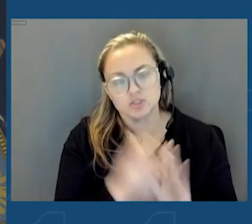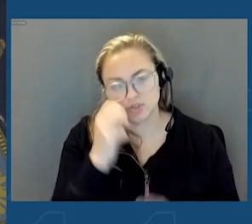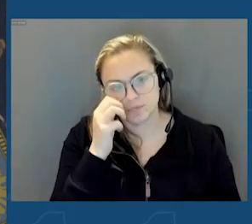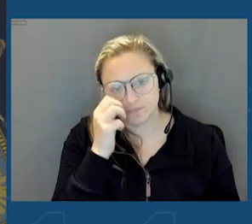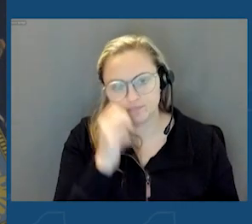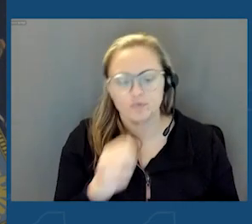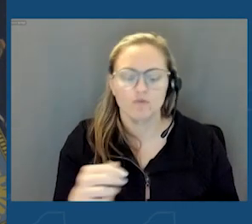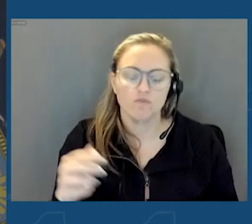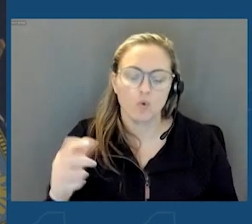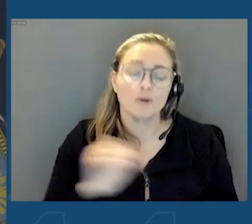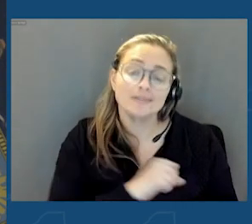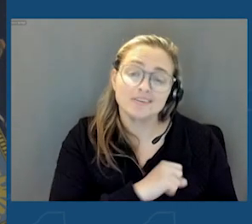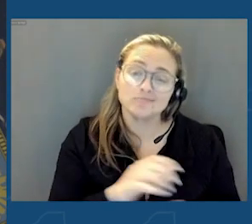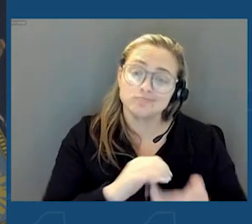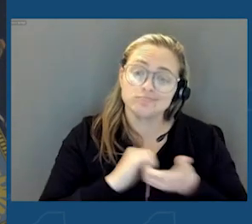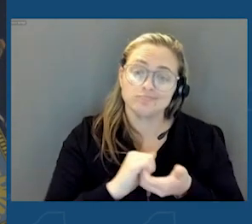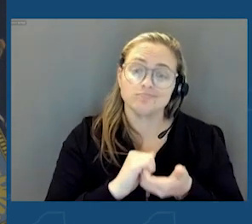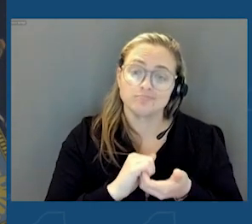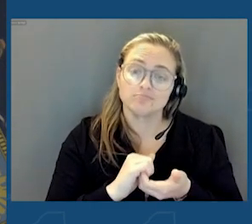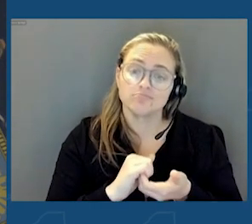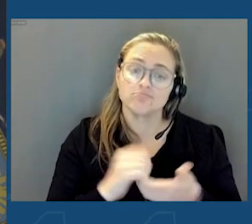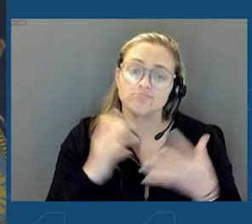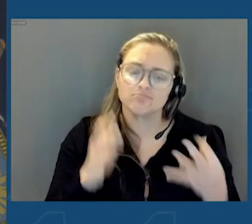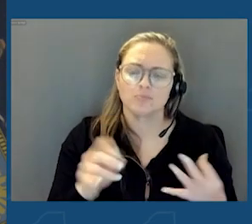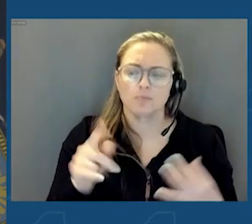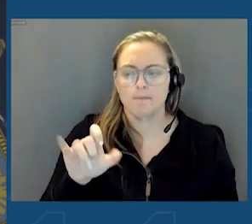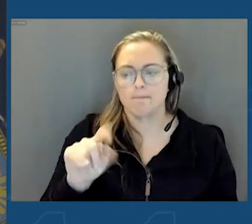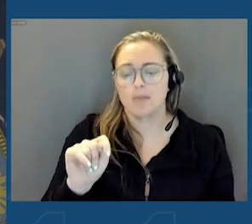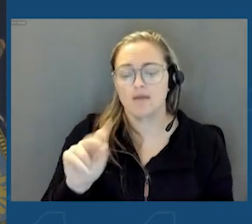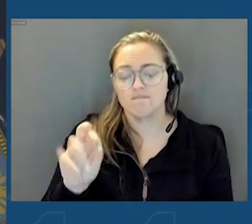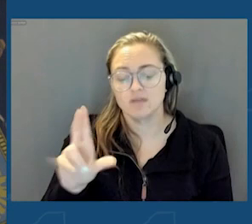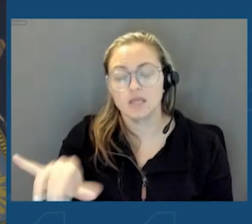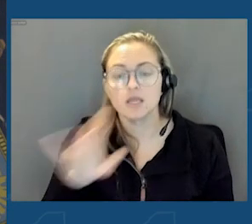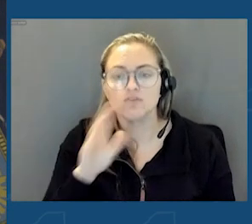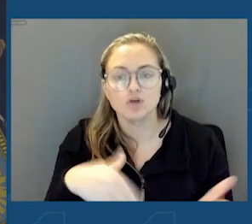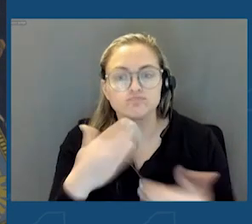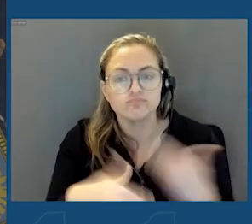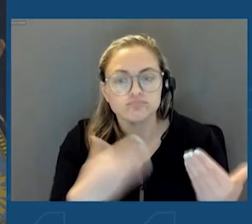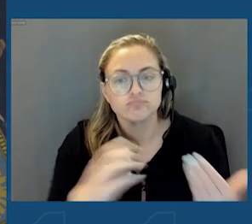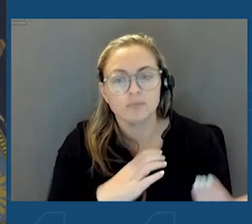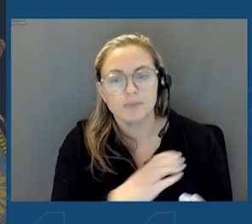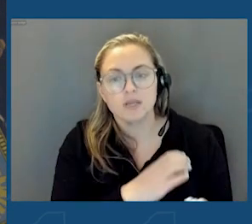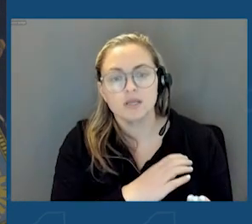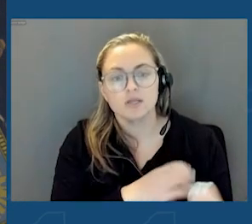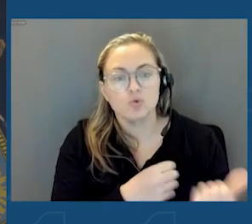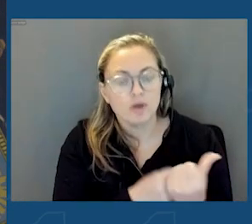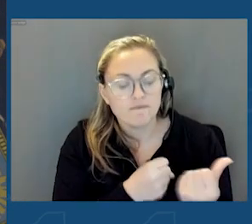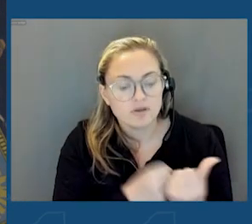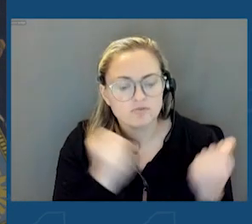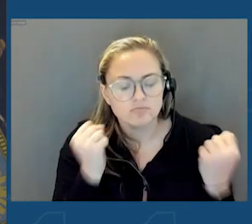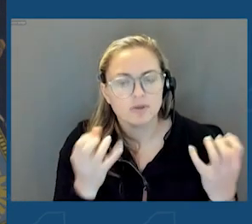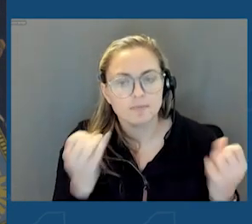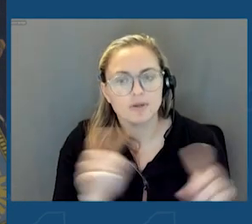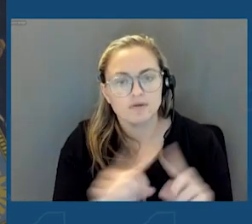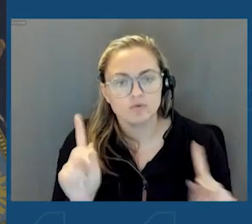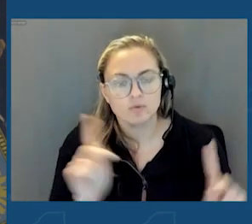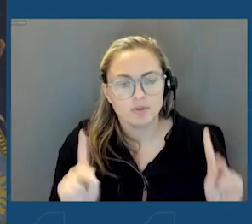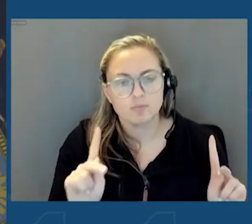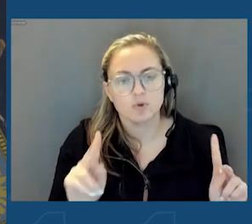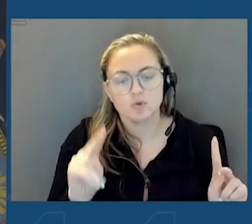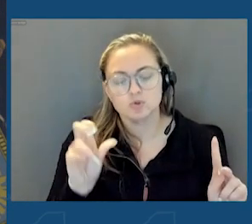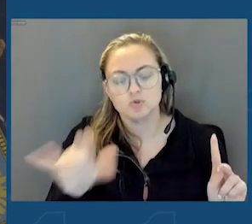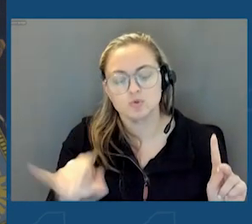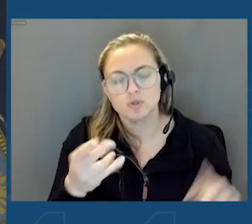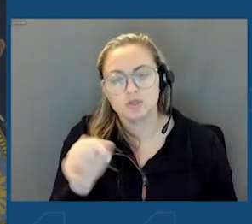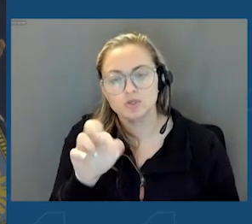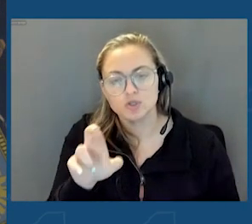Senator for your partnership, certainly to Pat Fahey for moving this bill through committee, to the advocacy of so many, as was mentioned, the SUNY Chancellor, the